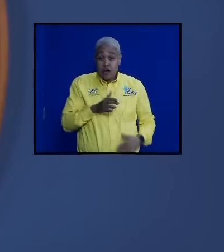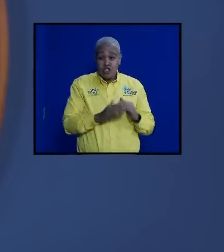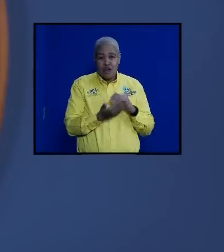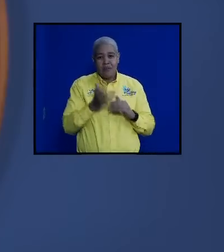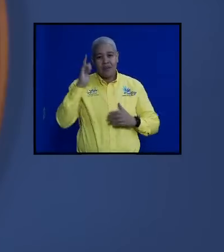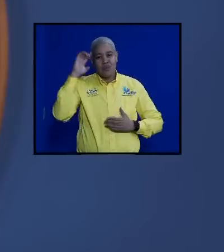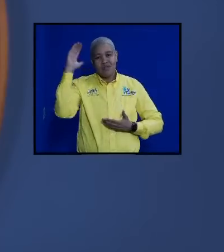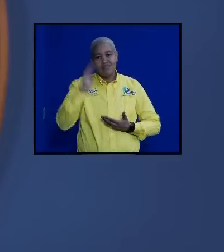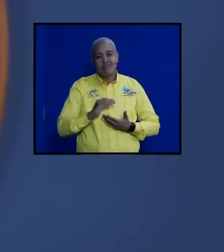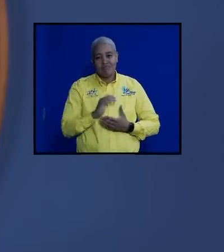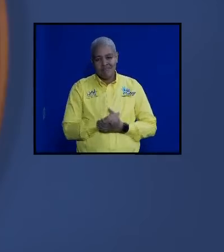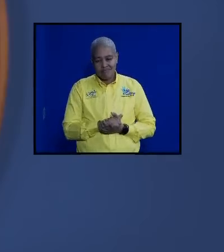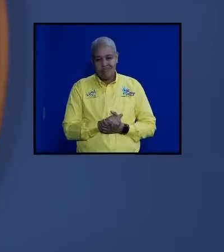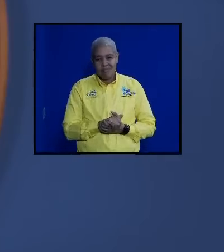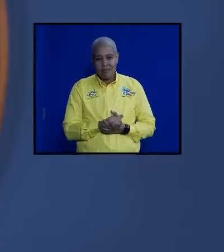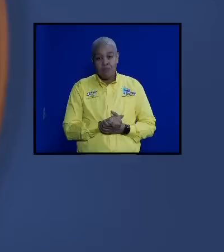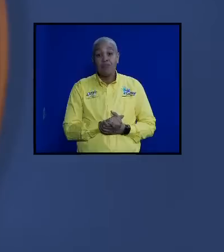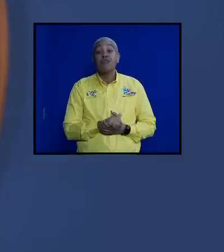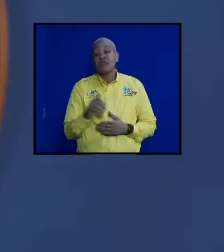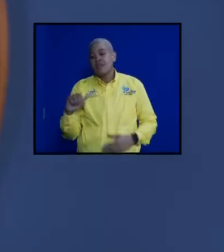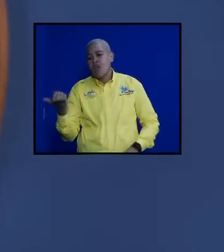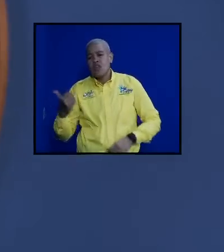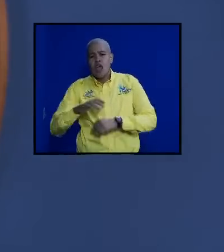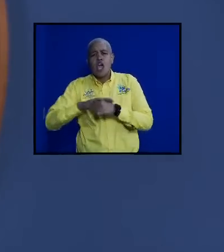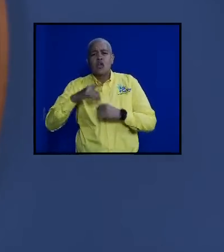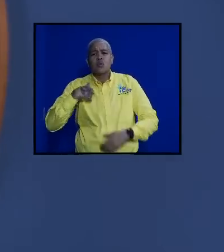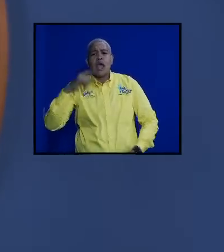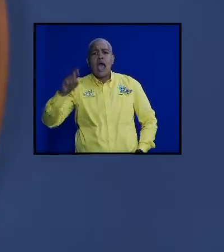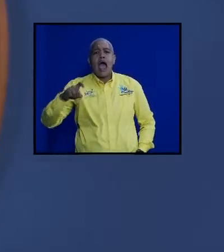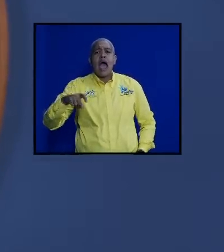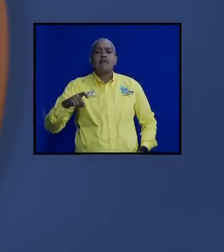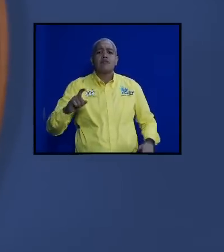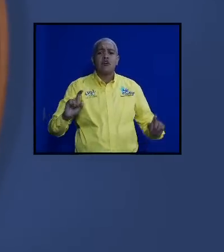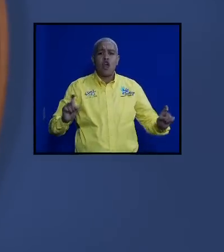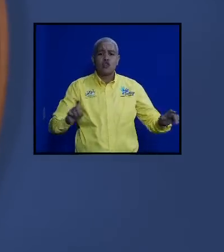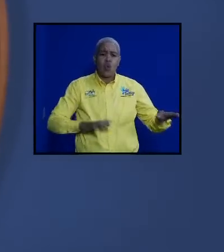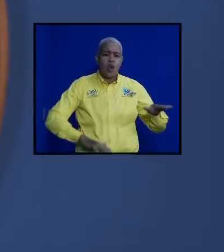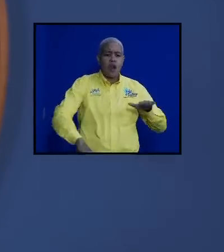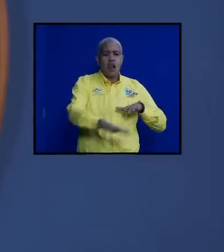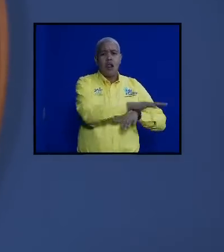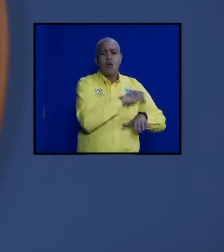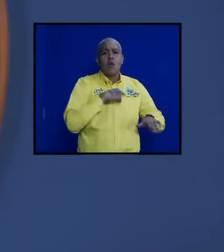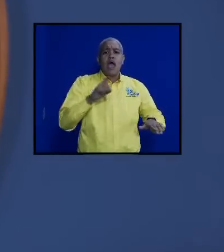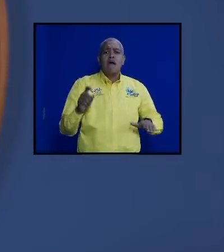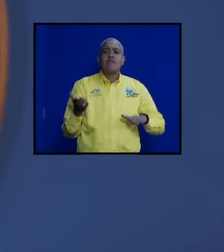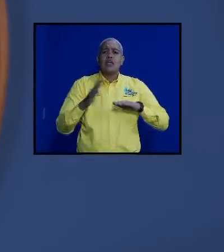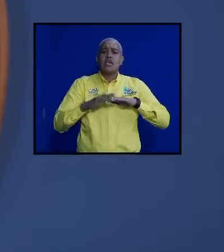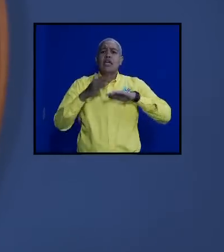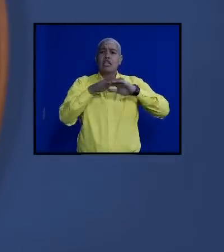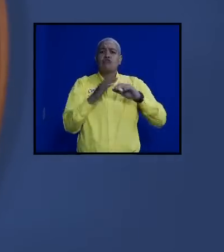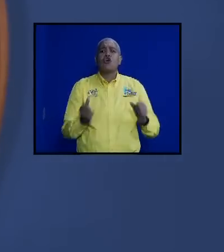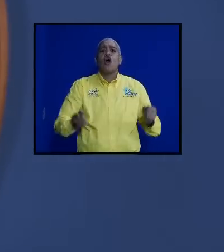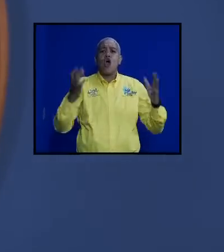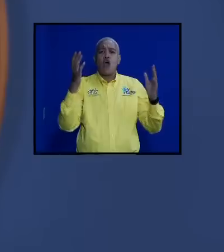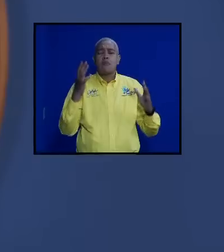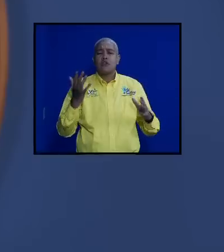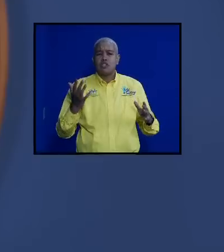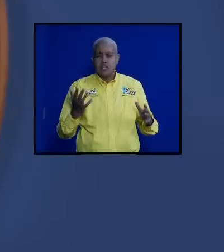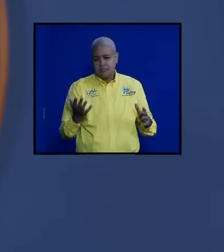will be reduced. There are other areas in which we have to build domain control. We have to increase the number of